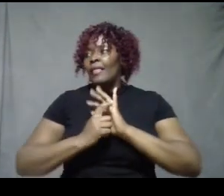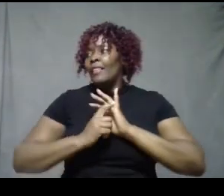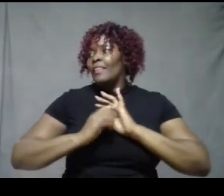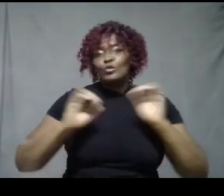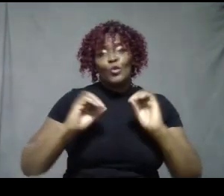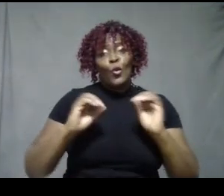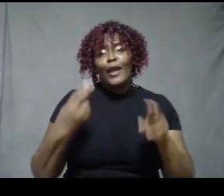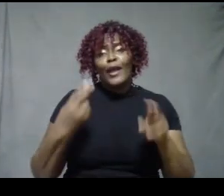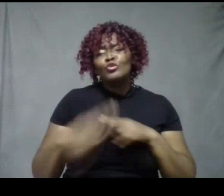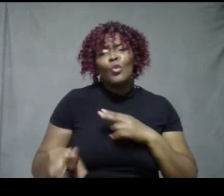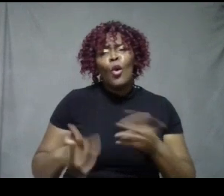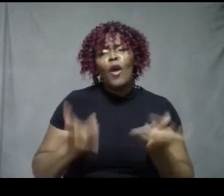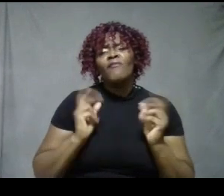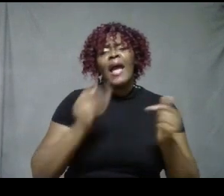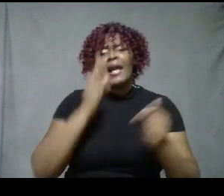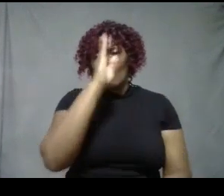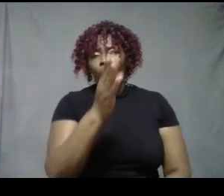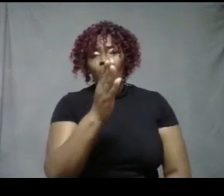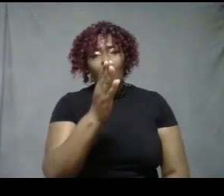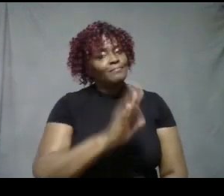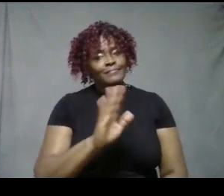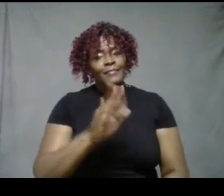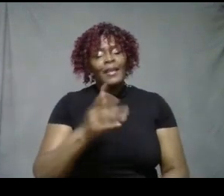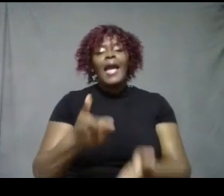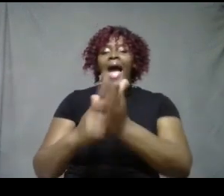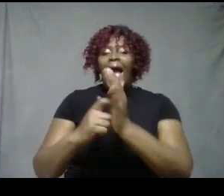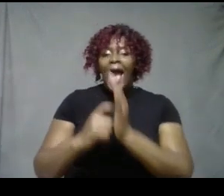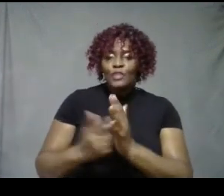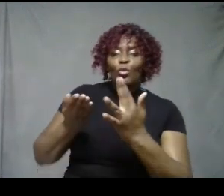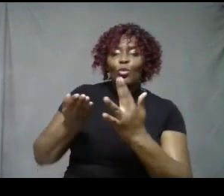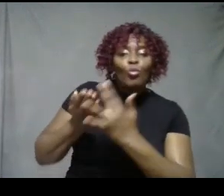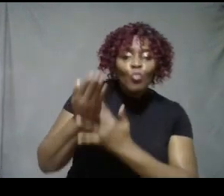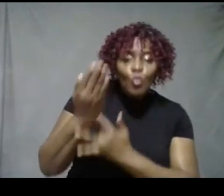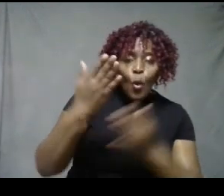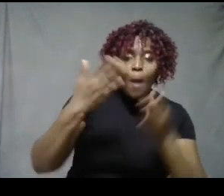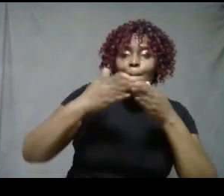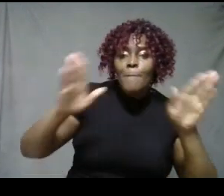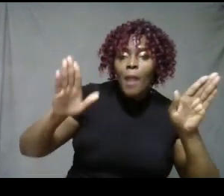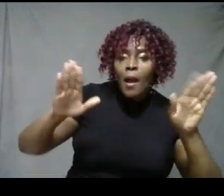this. It's got to go through the public transparent process.